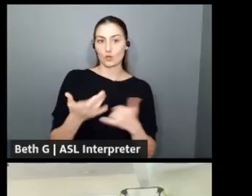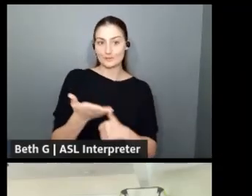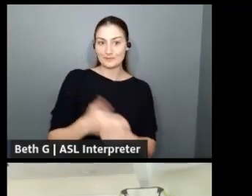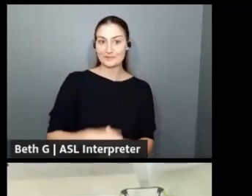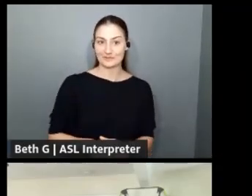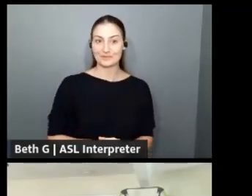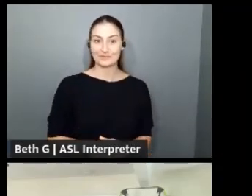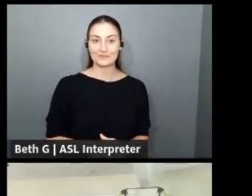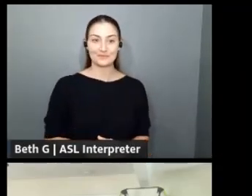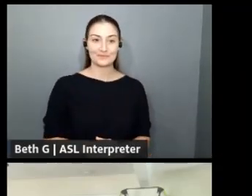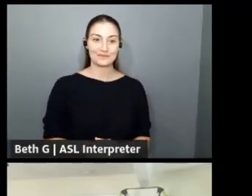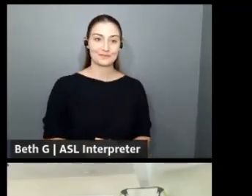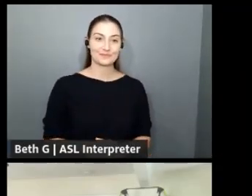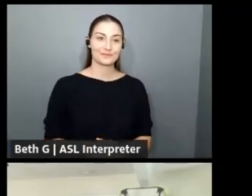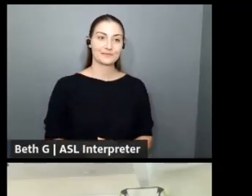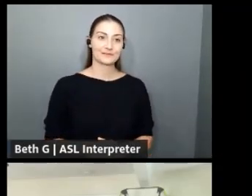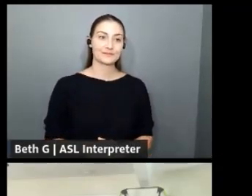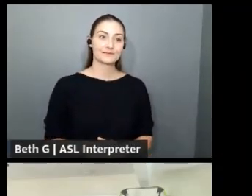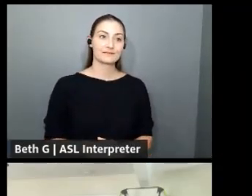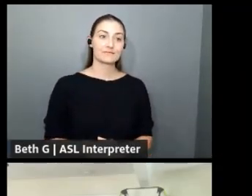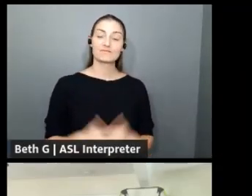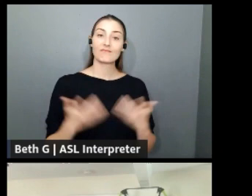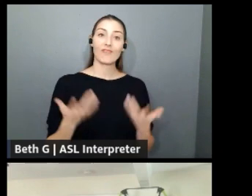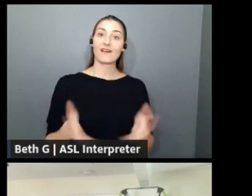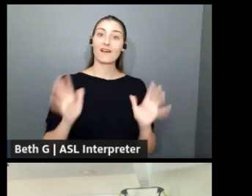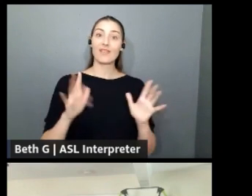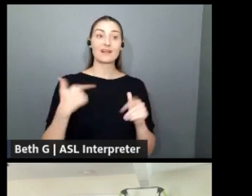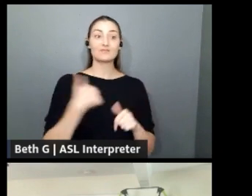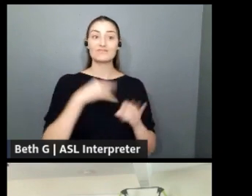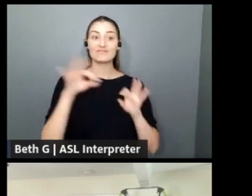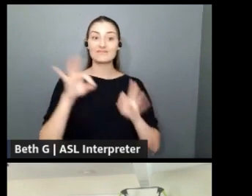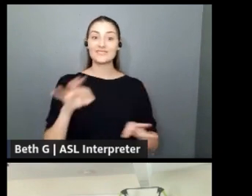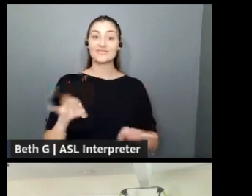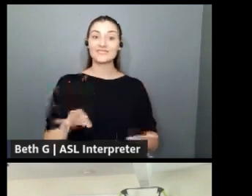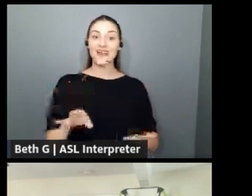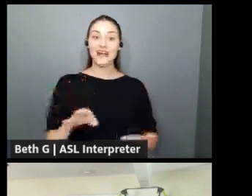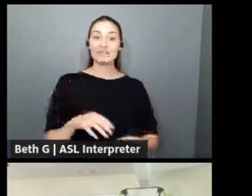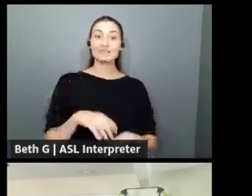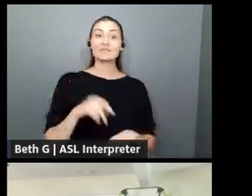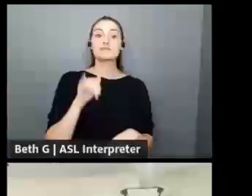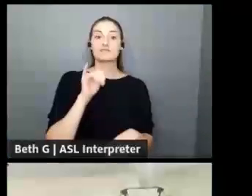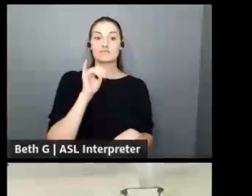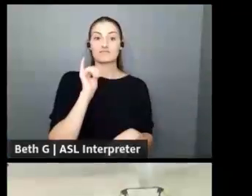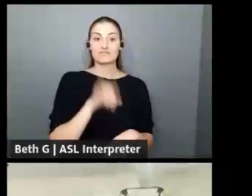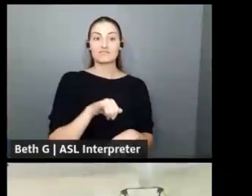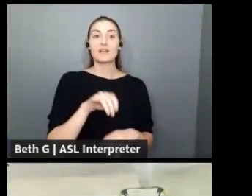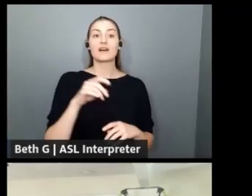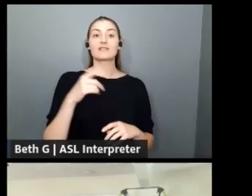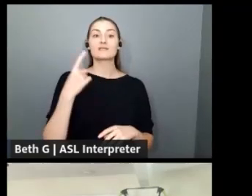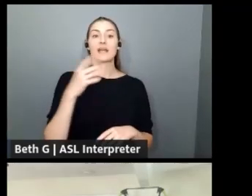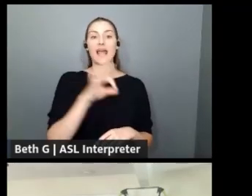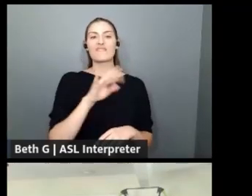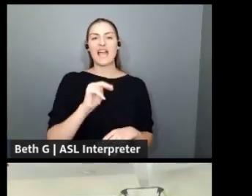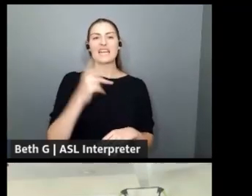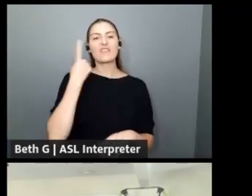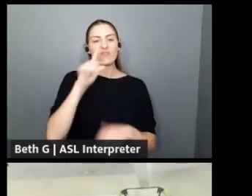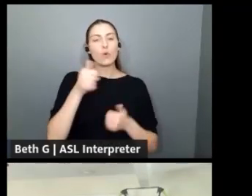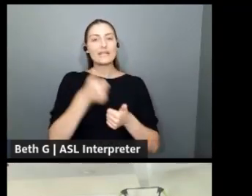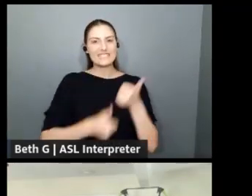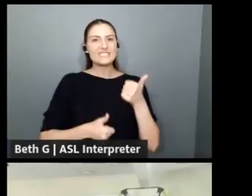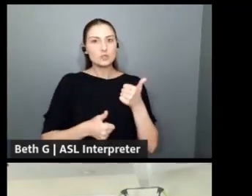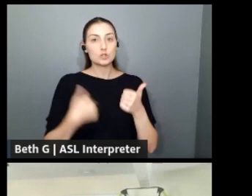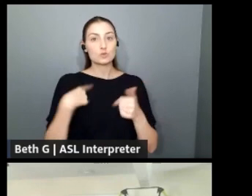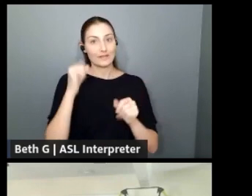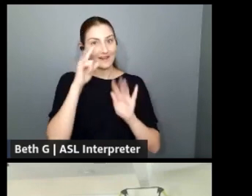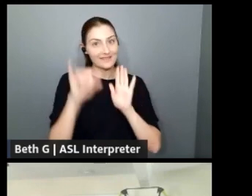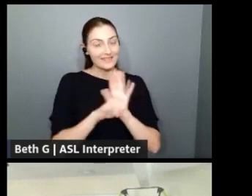And yeah, just like that, we were able to define the FN ForEach intrinsic function, and we were able to define all our DynamoDB tables.